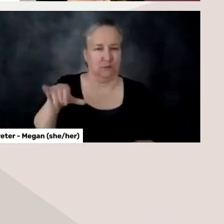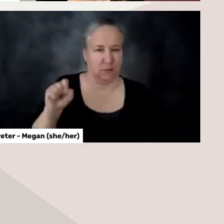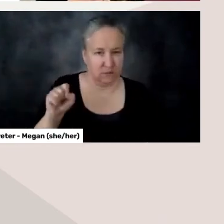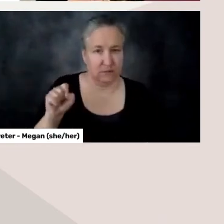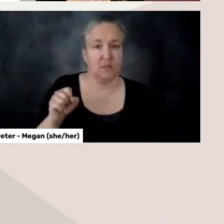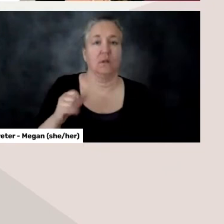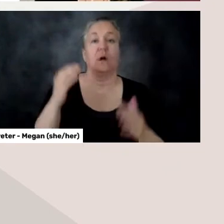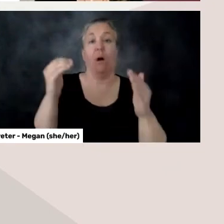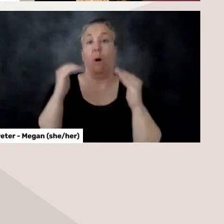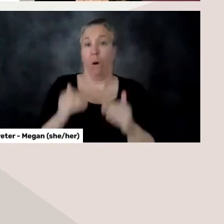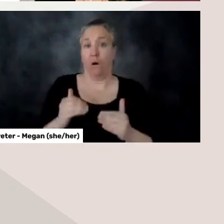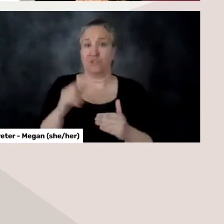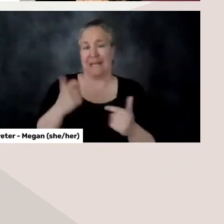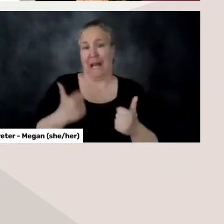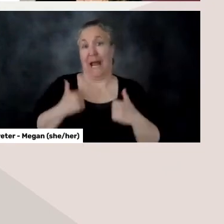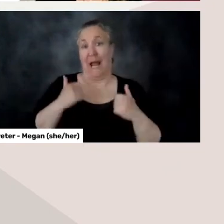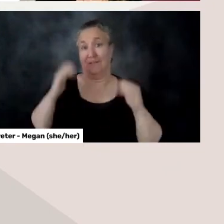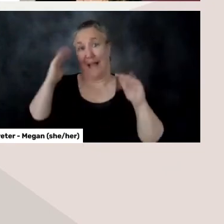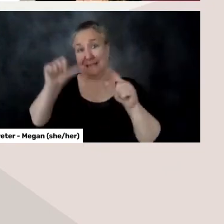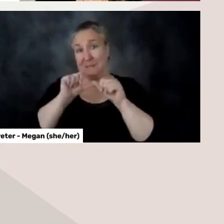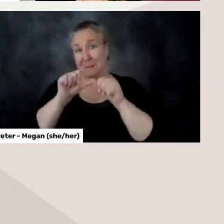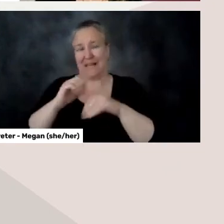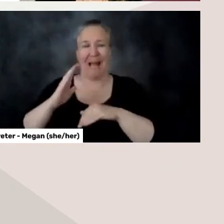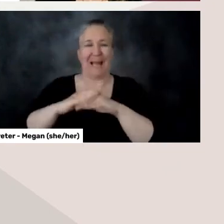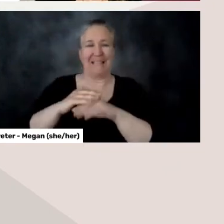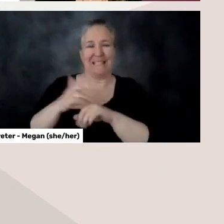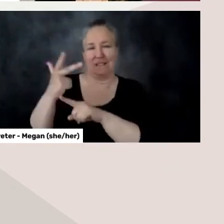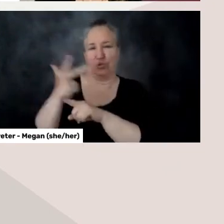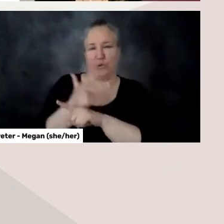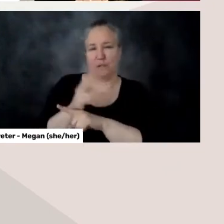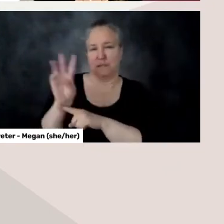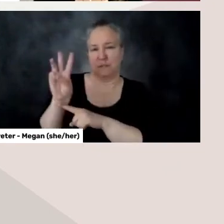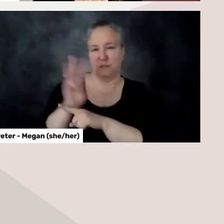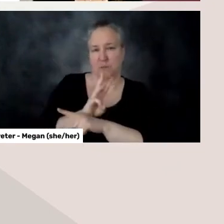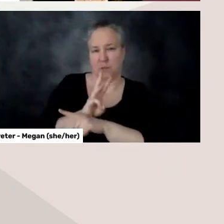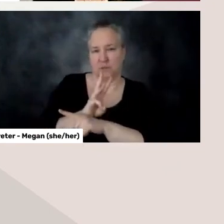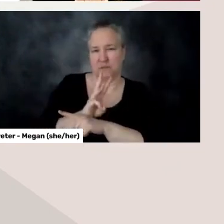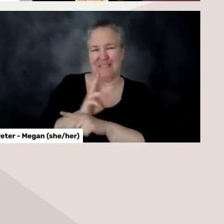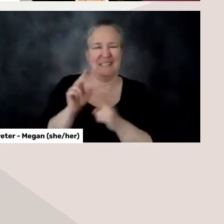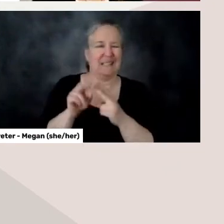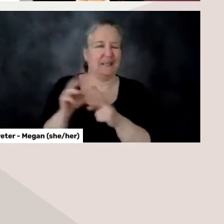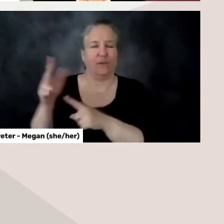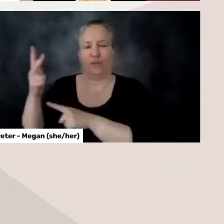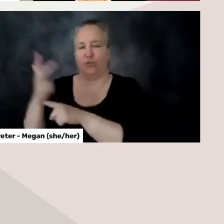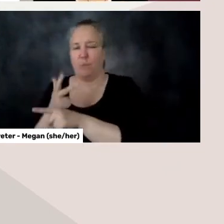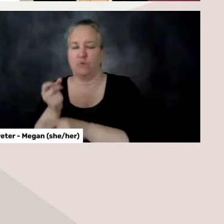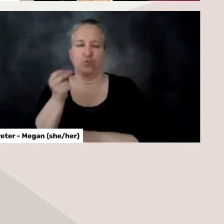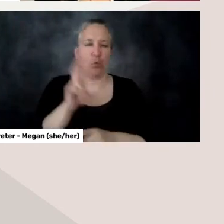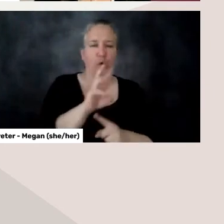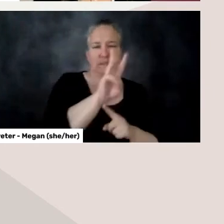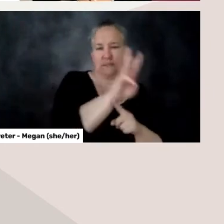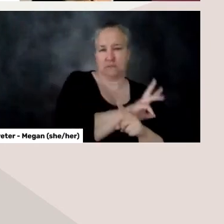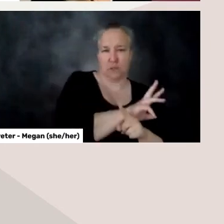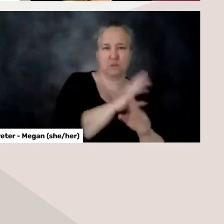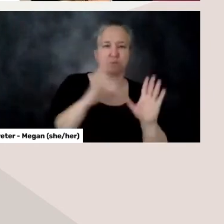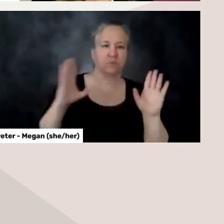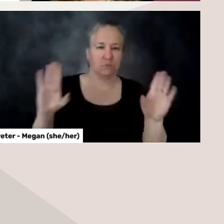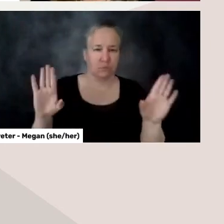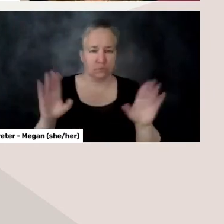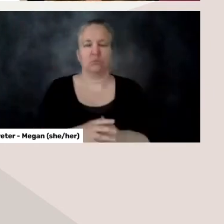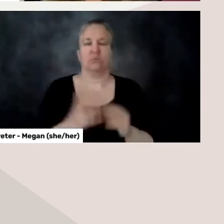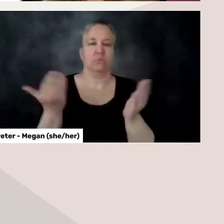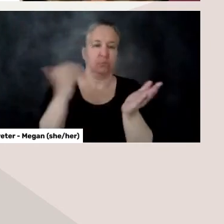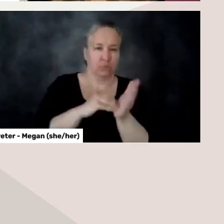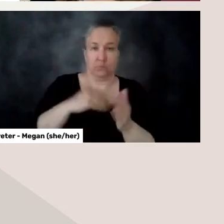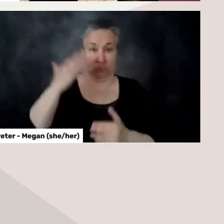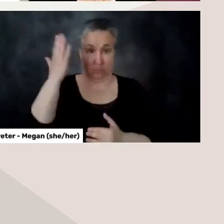have a life expectancy of at least 3 to 6 months. And it's either 3 months or 6 months. And again, that's really